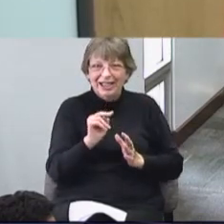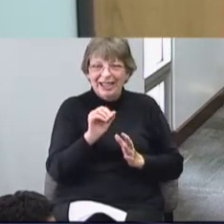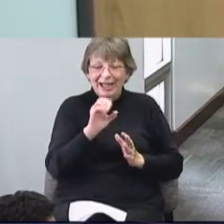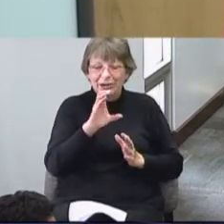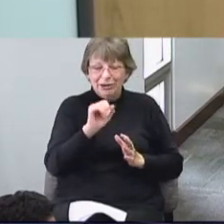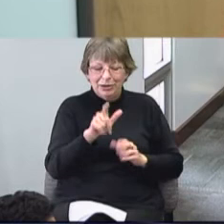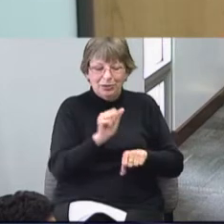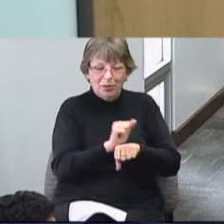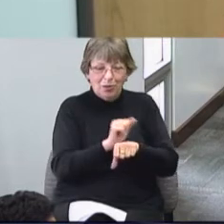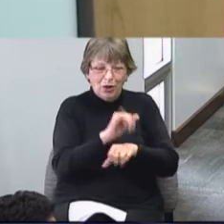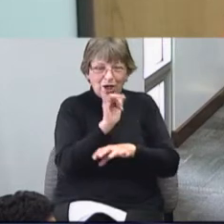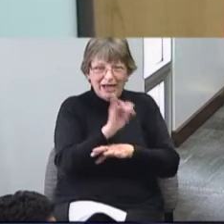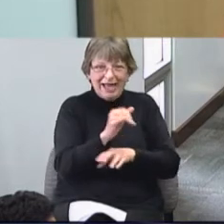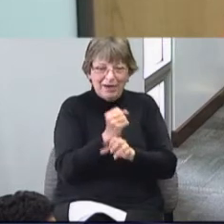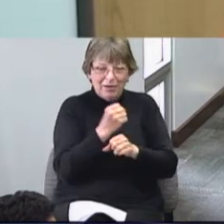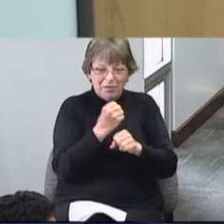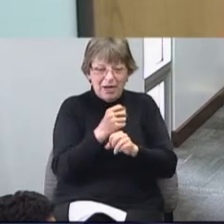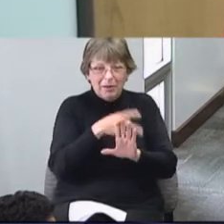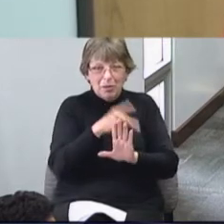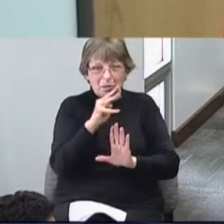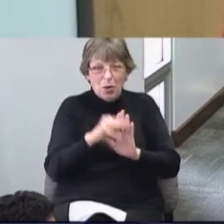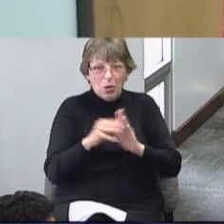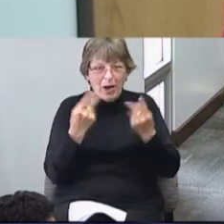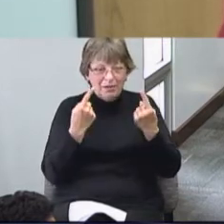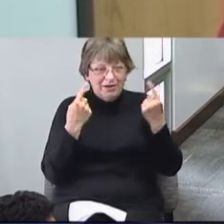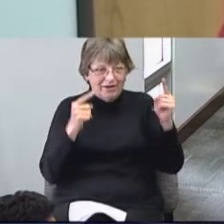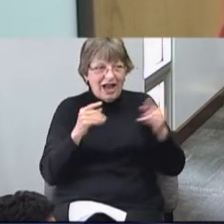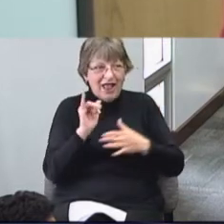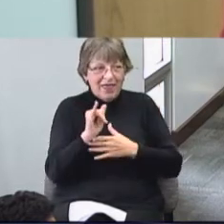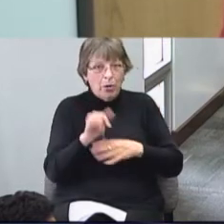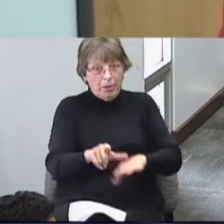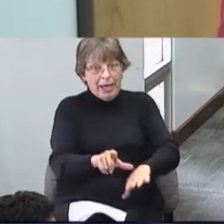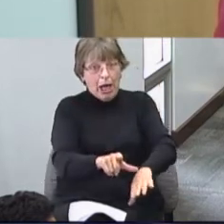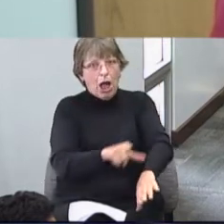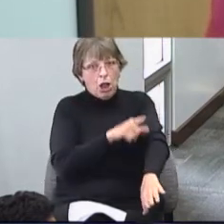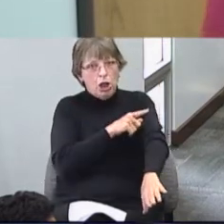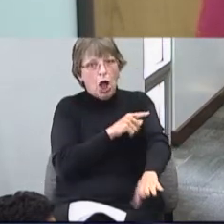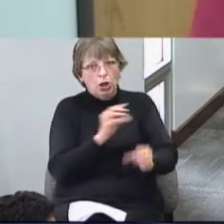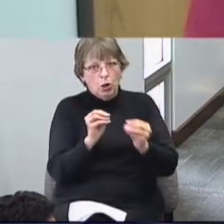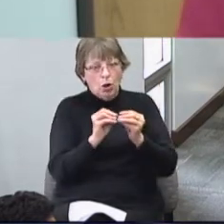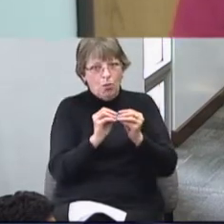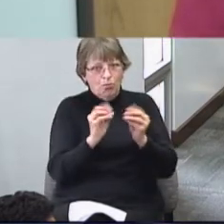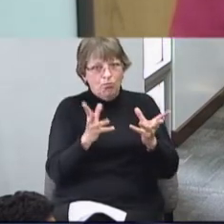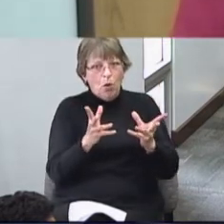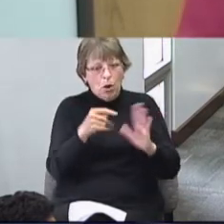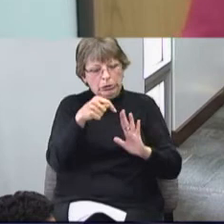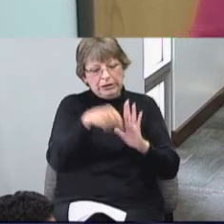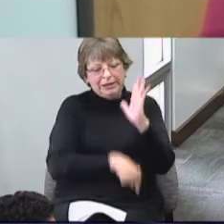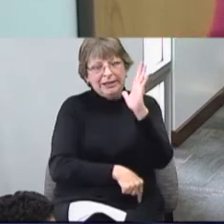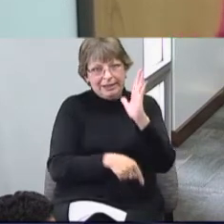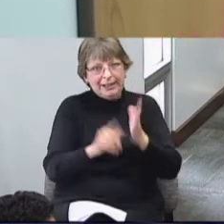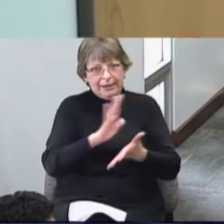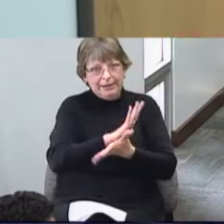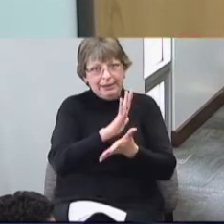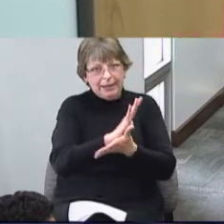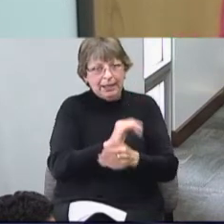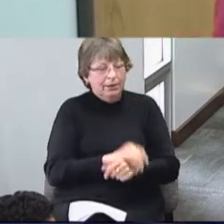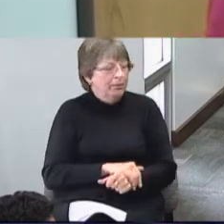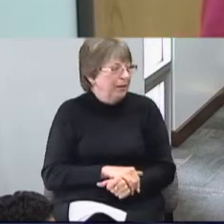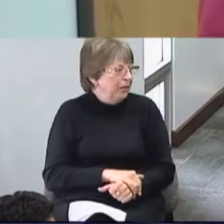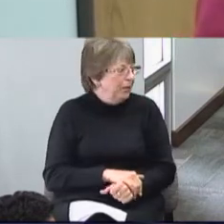to make this program work, and certainly that would be a much longer and more involved document.